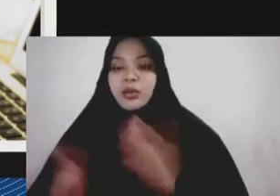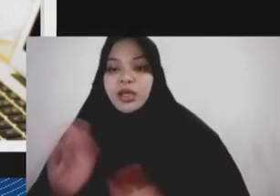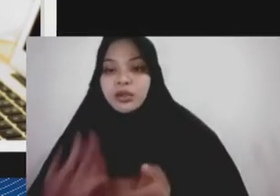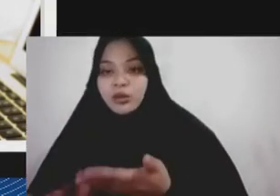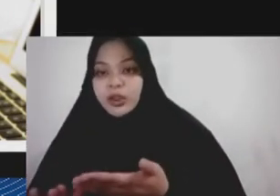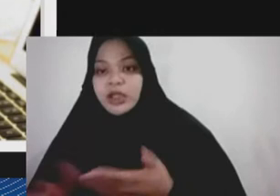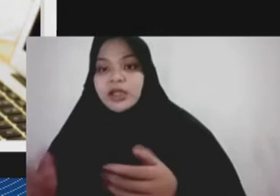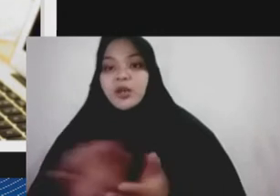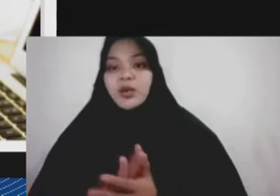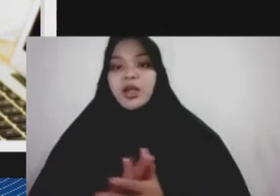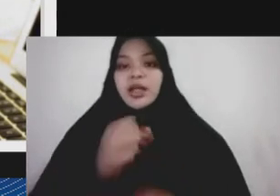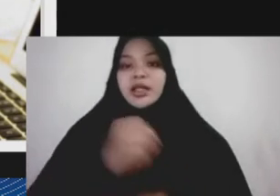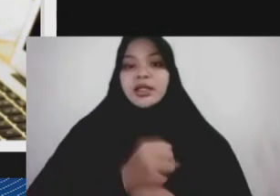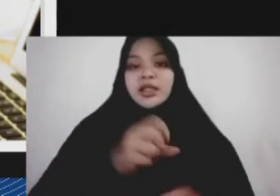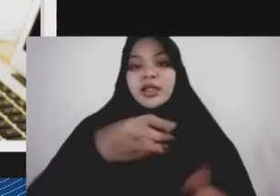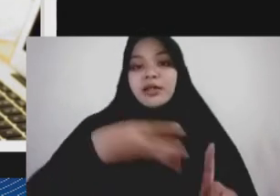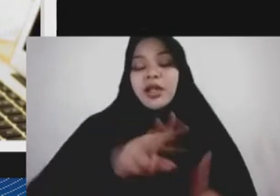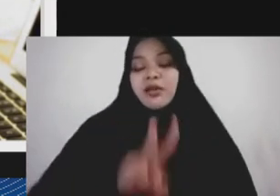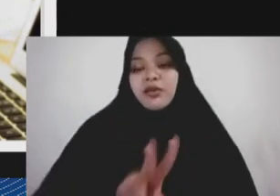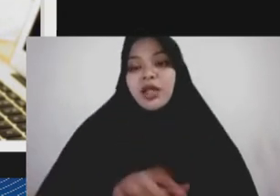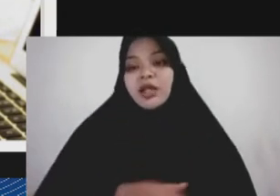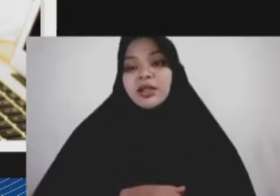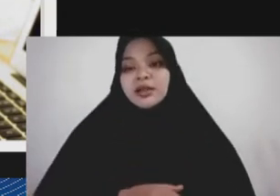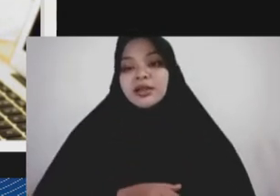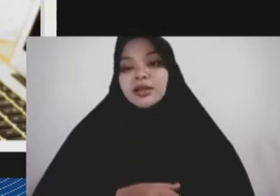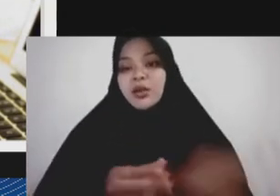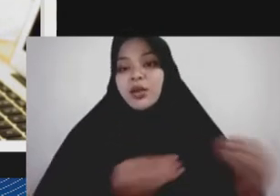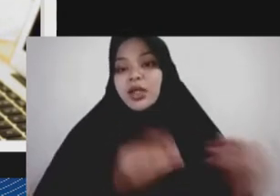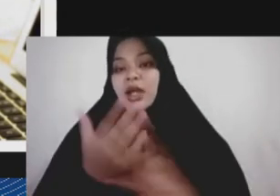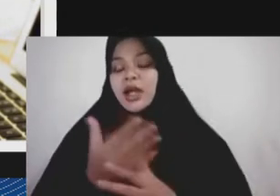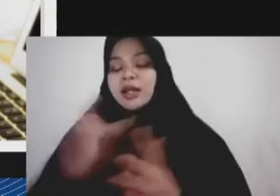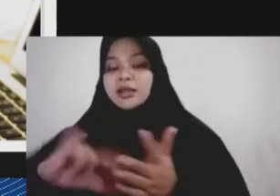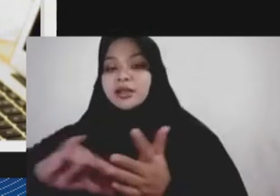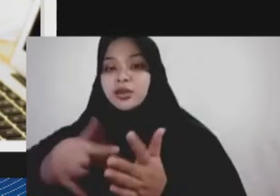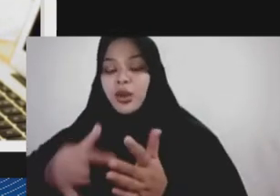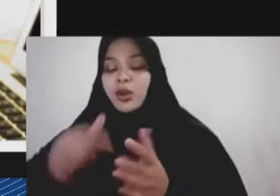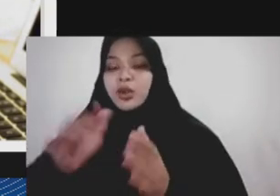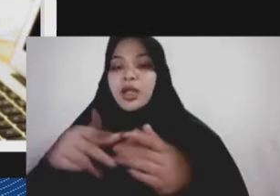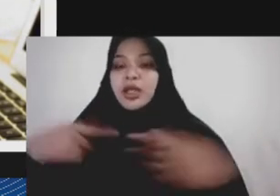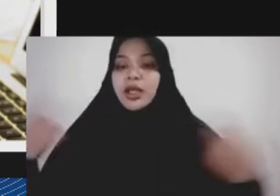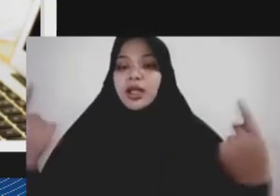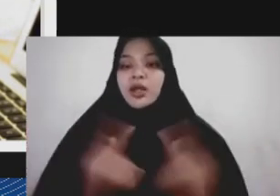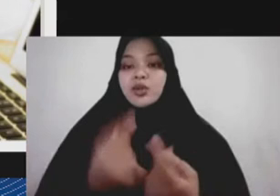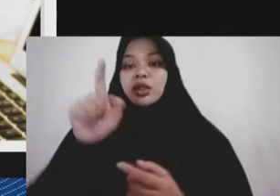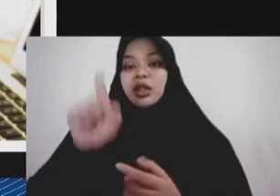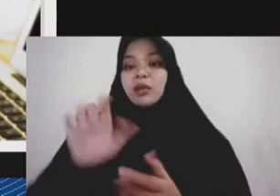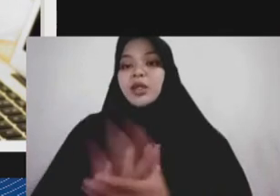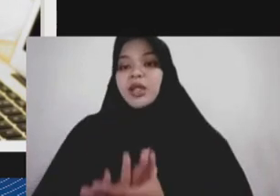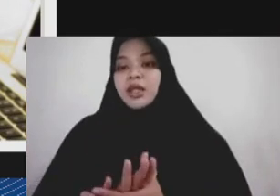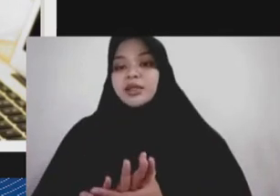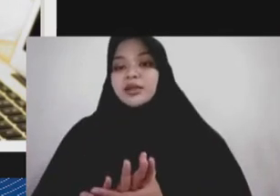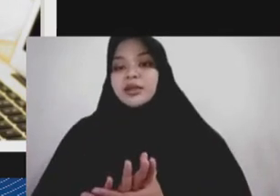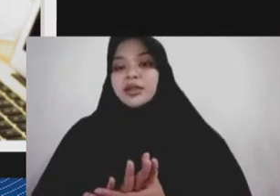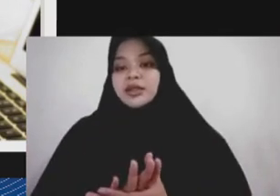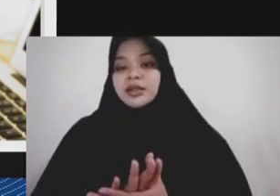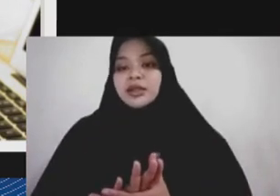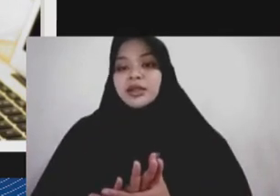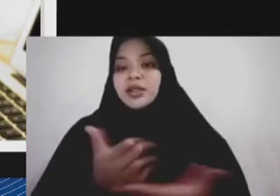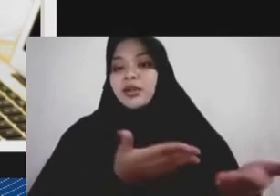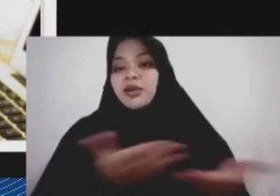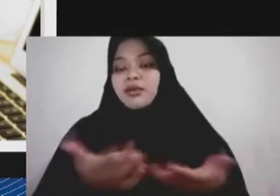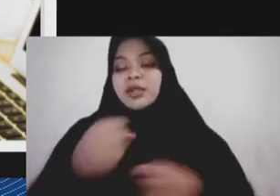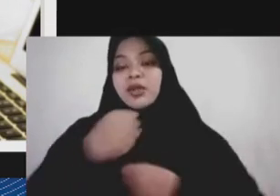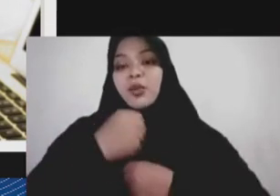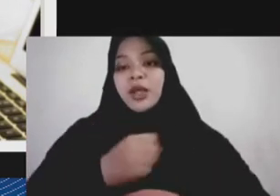GBV survivors are getting access to technology. We also need to make sure that our messaging to survivors are